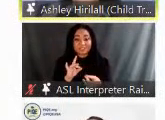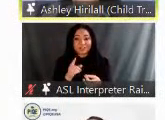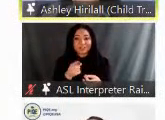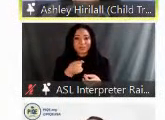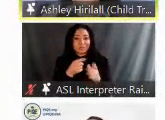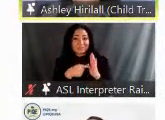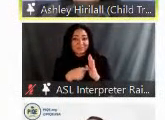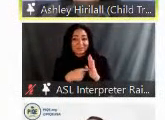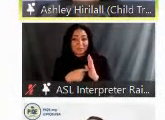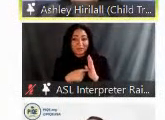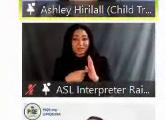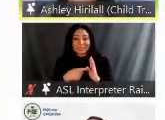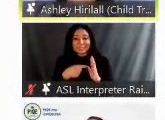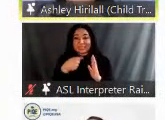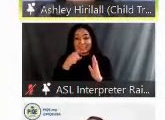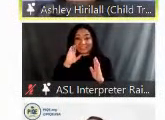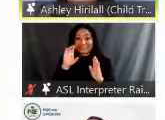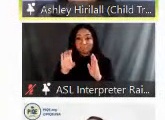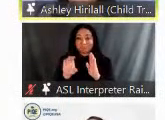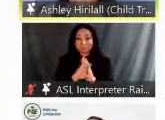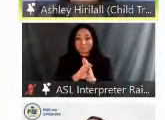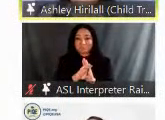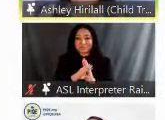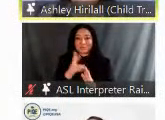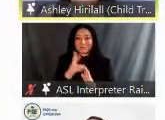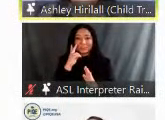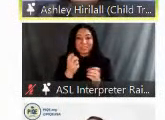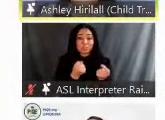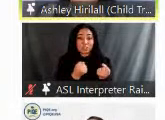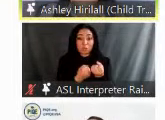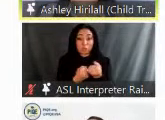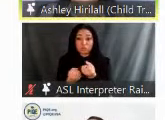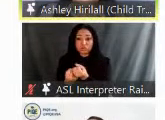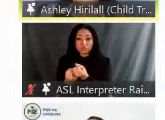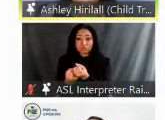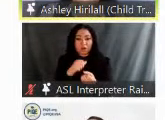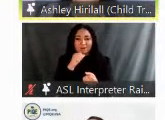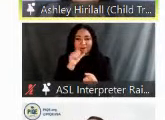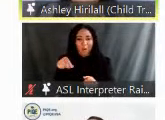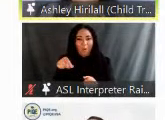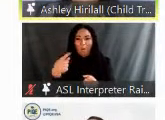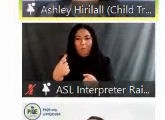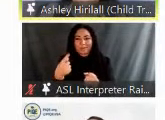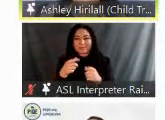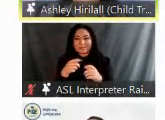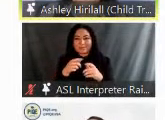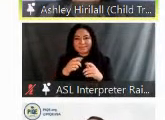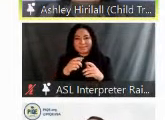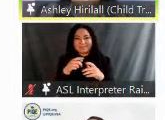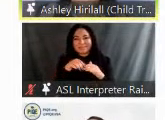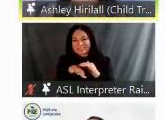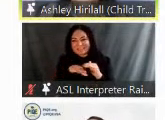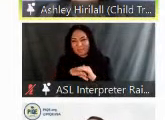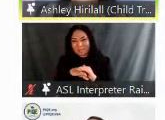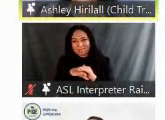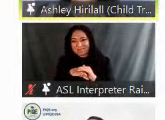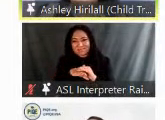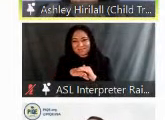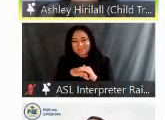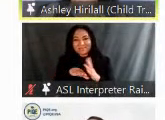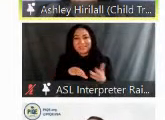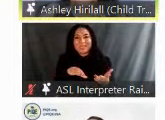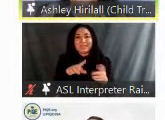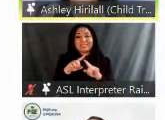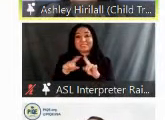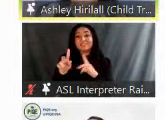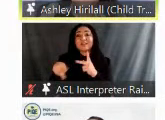example, in this image, we can see that the supports aren't necessarily accessible to everyone in the equality panel, and that different